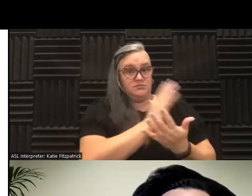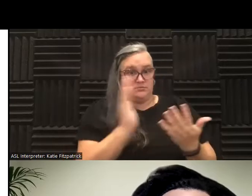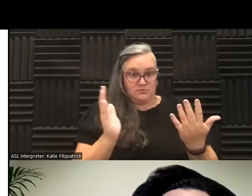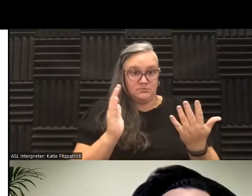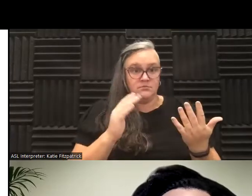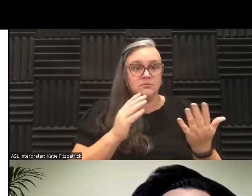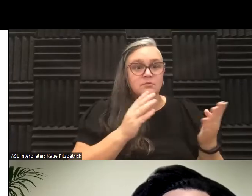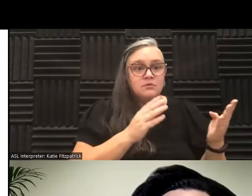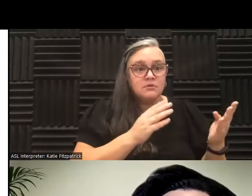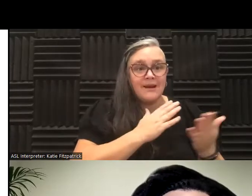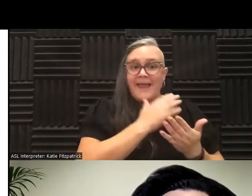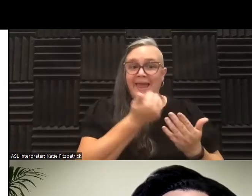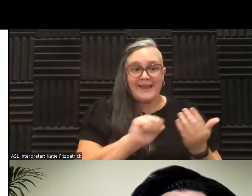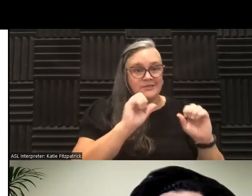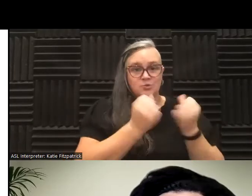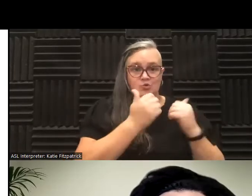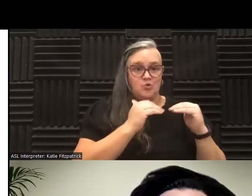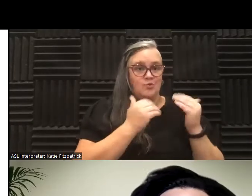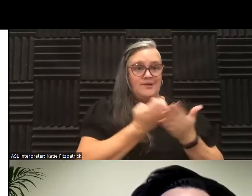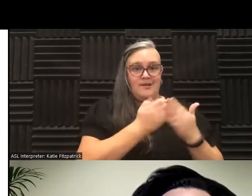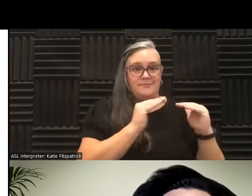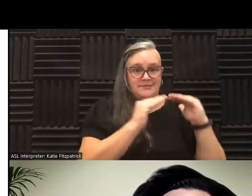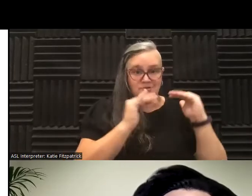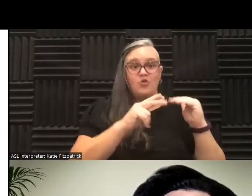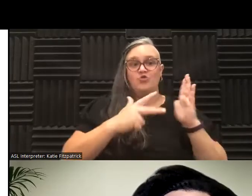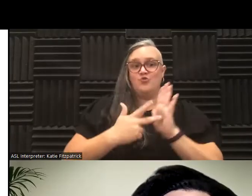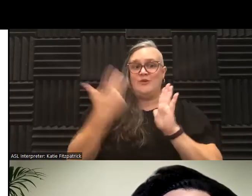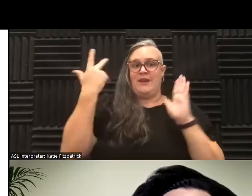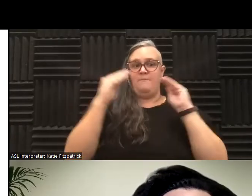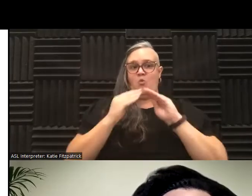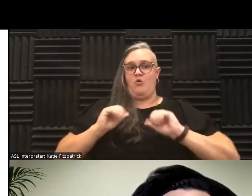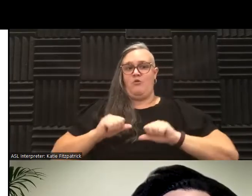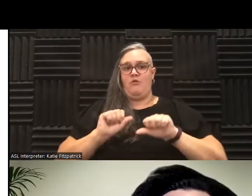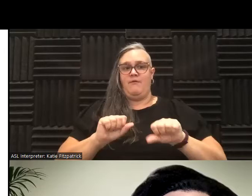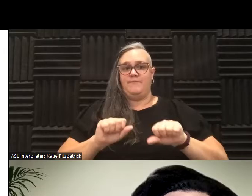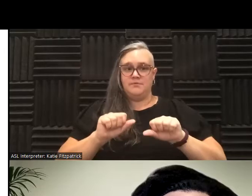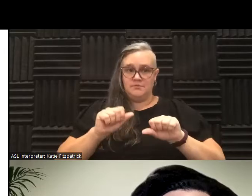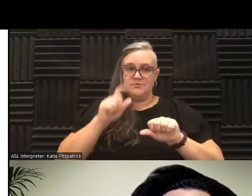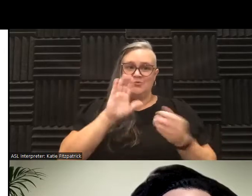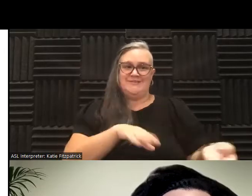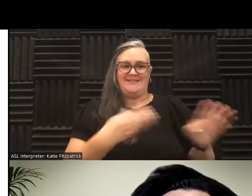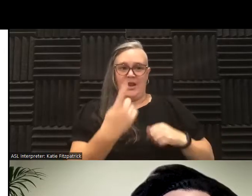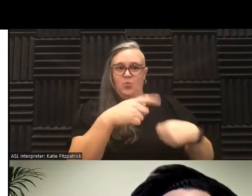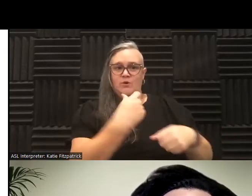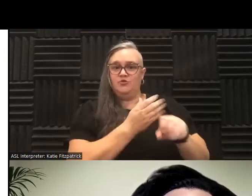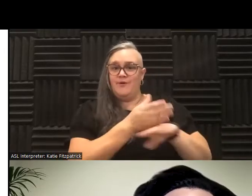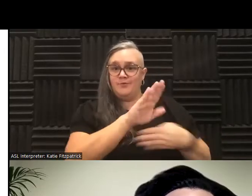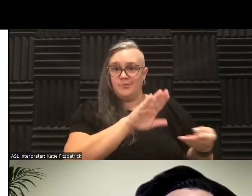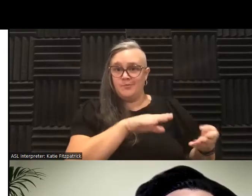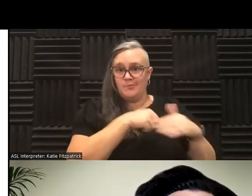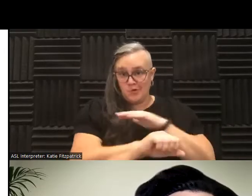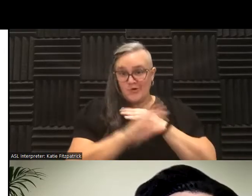When we look at Black American, Indian, or Alaskan Native and Hispanic Americans all have